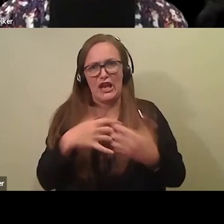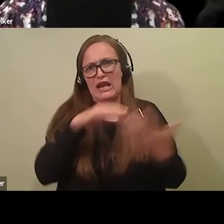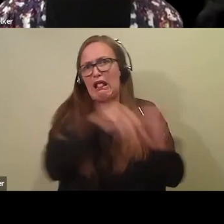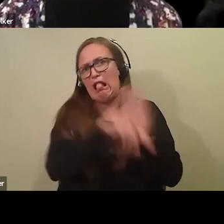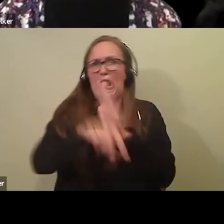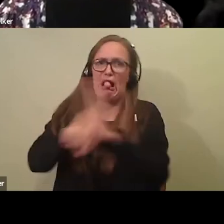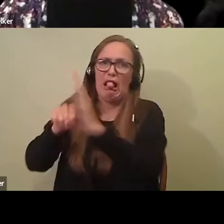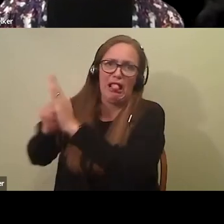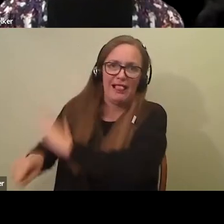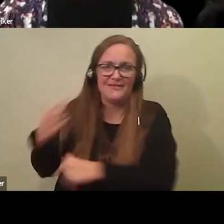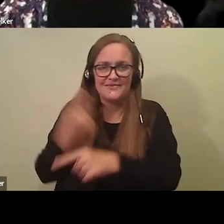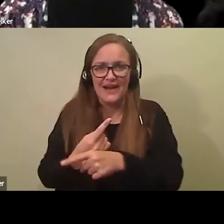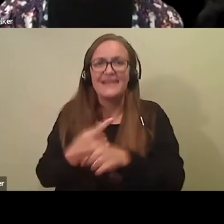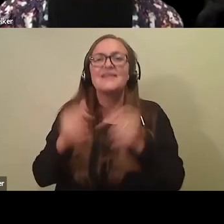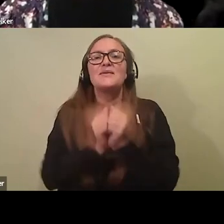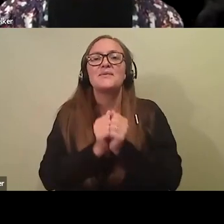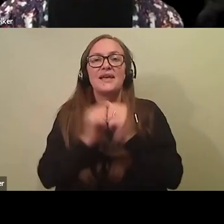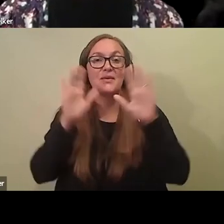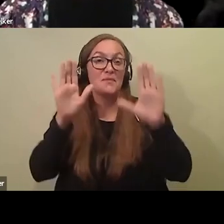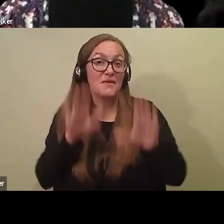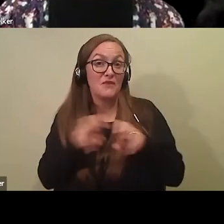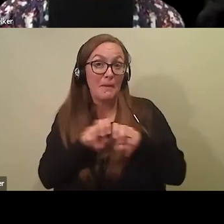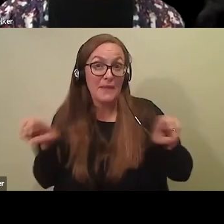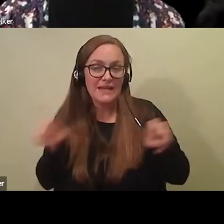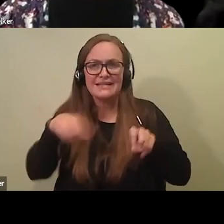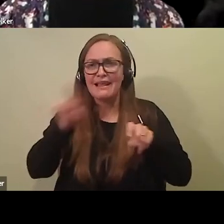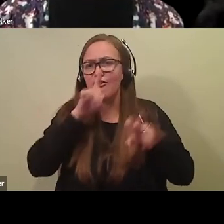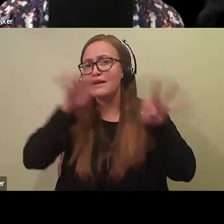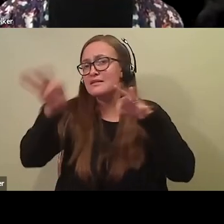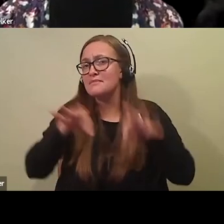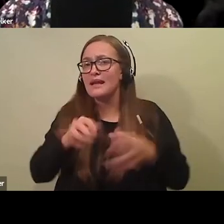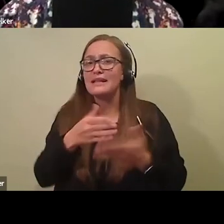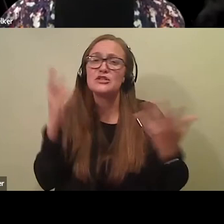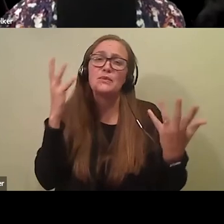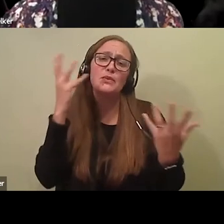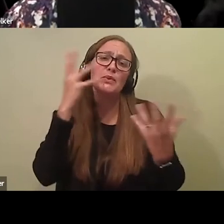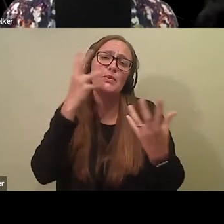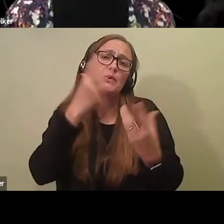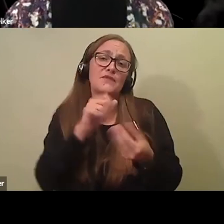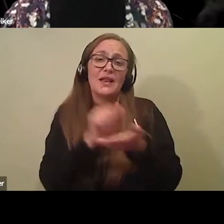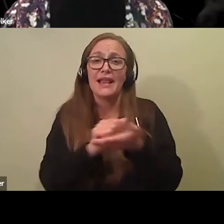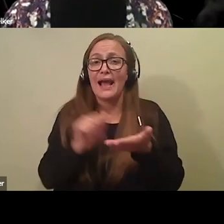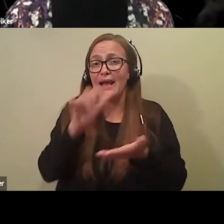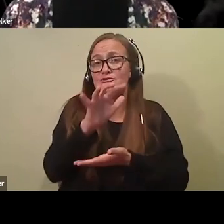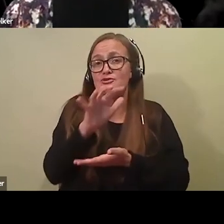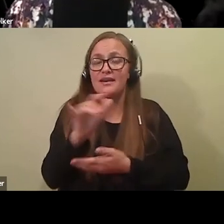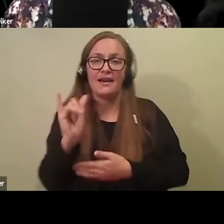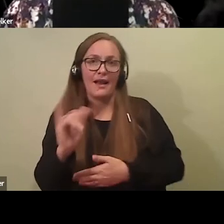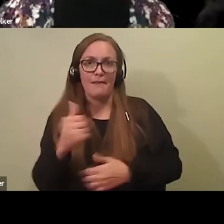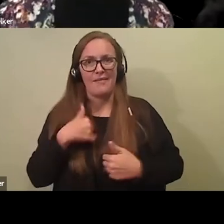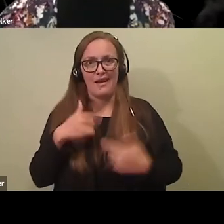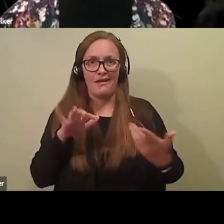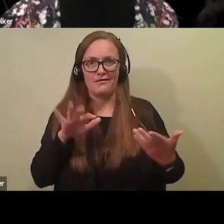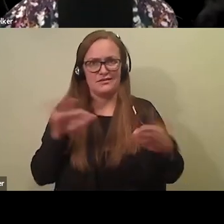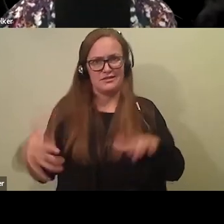With my wonderful panelists where they're explaining things that are beautiful, abstract, and I'm like a death merchant, right? No, this is